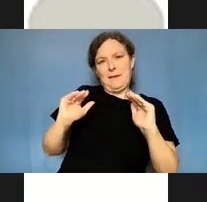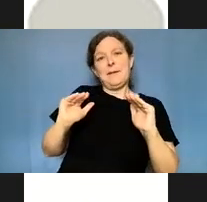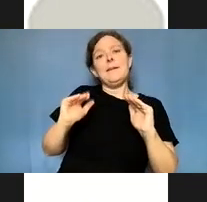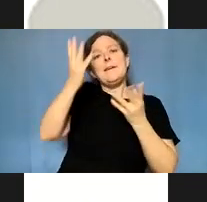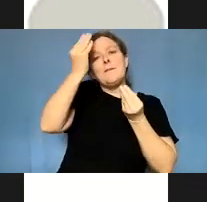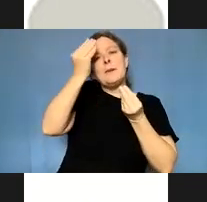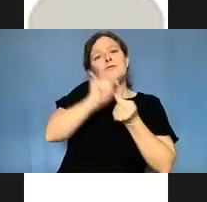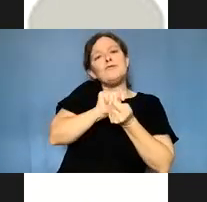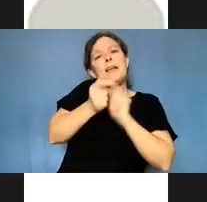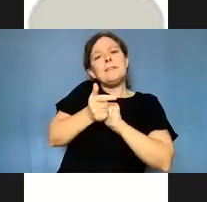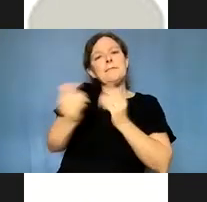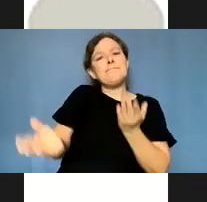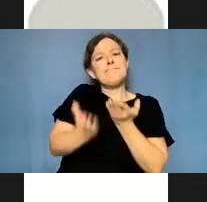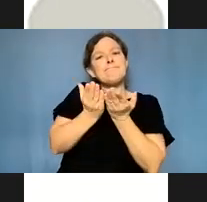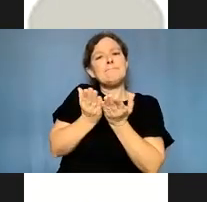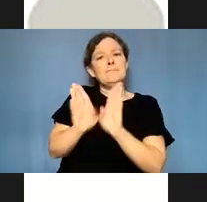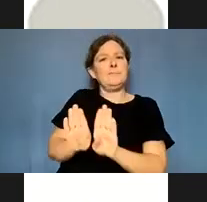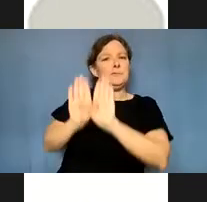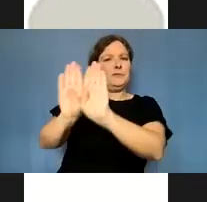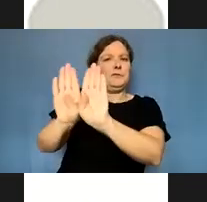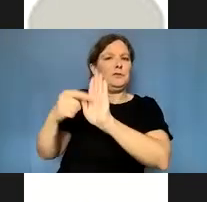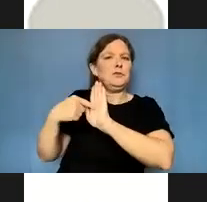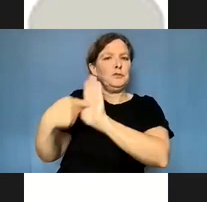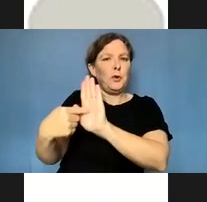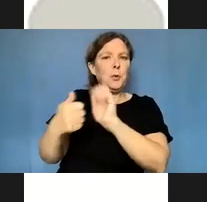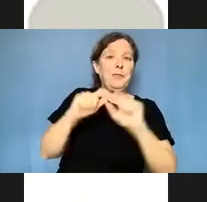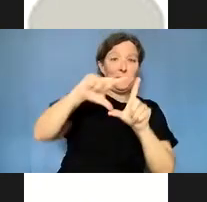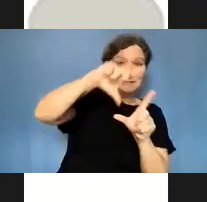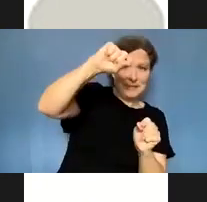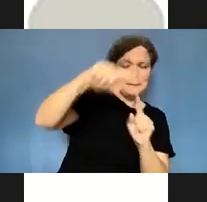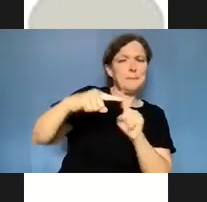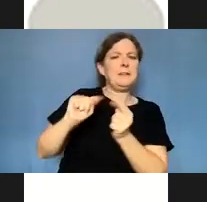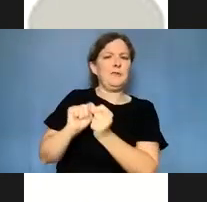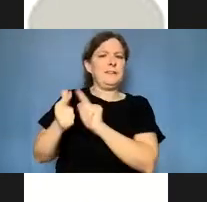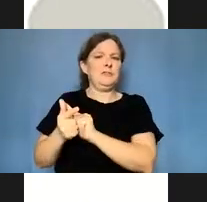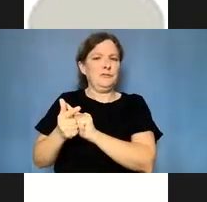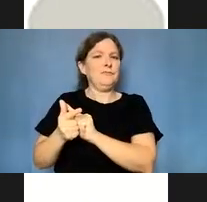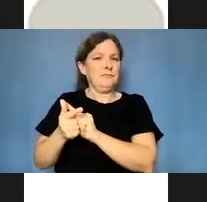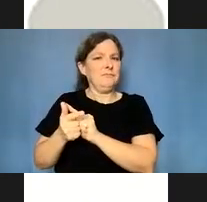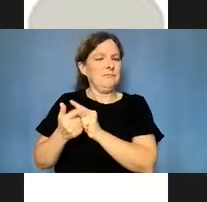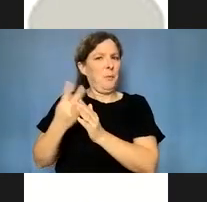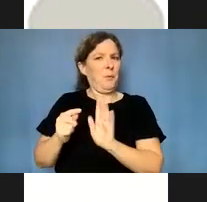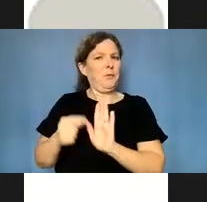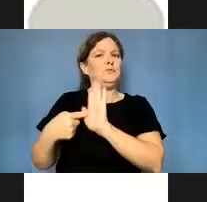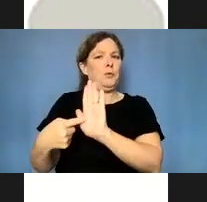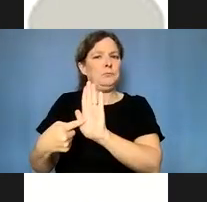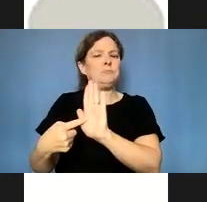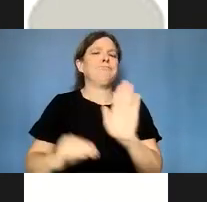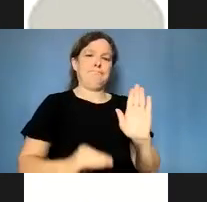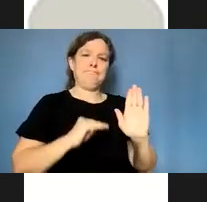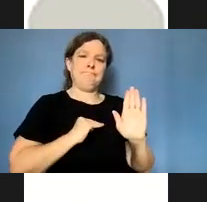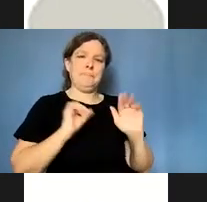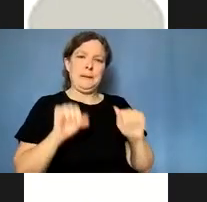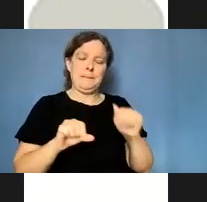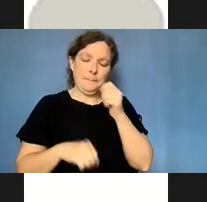information translated and show the translation along with the receipt. Now, one thing I will say is that this